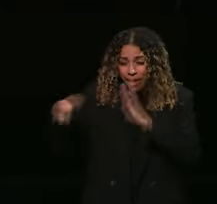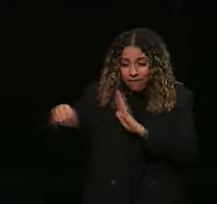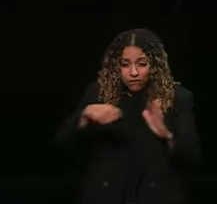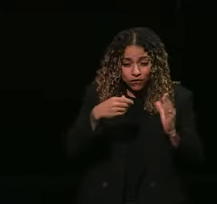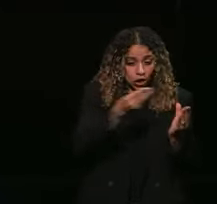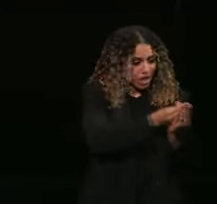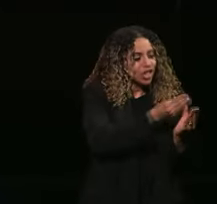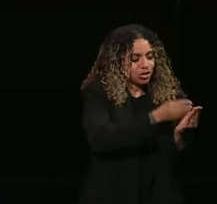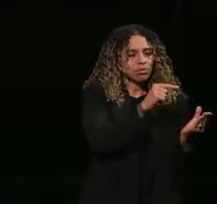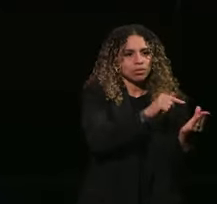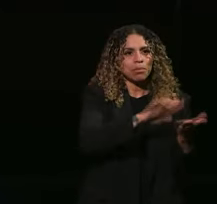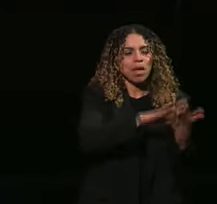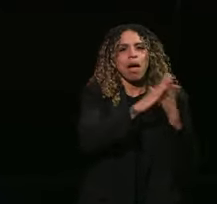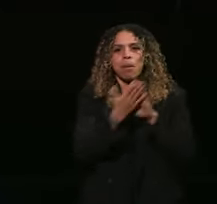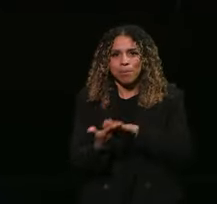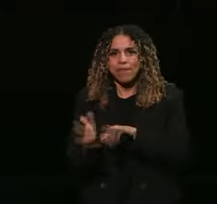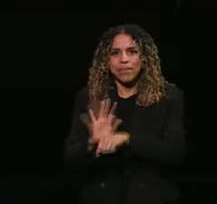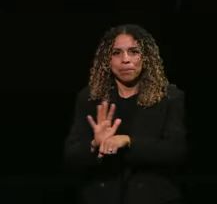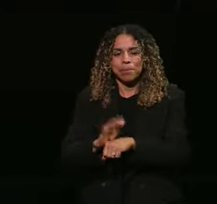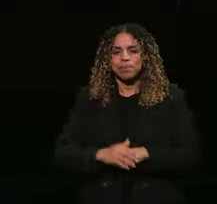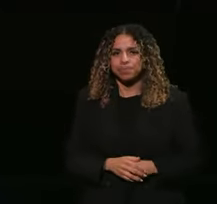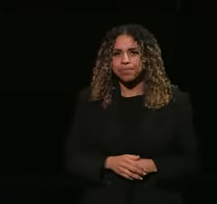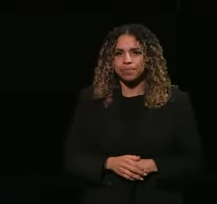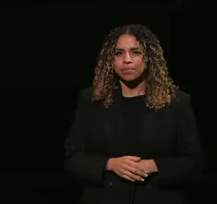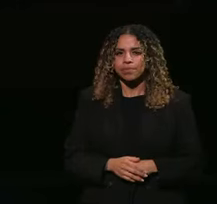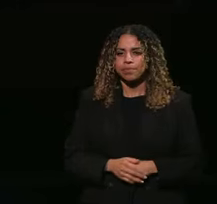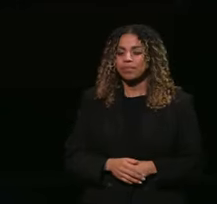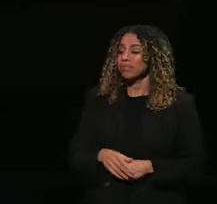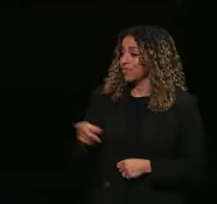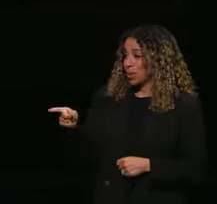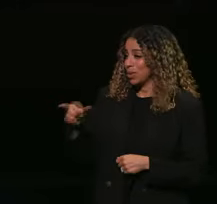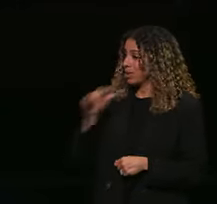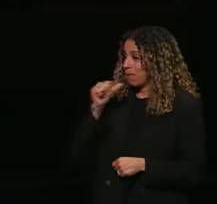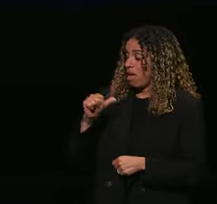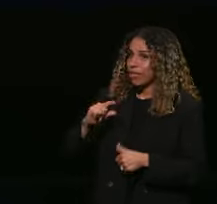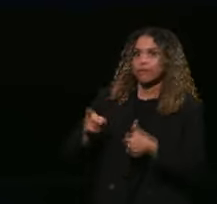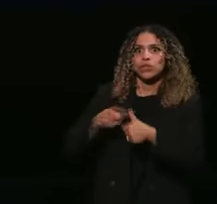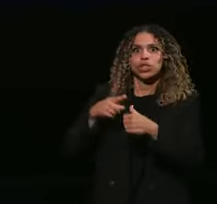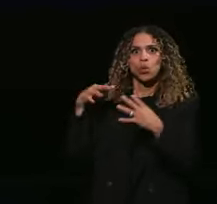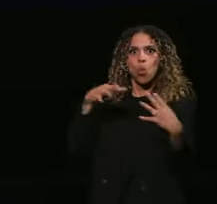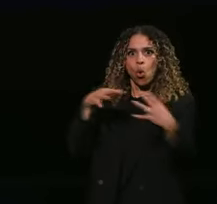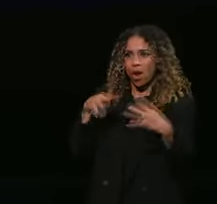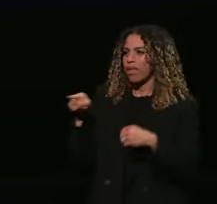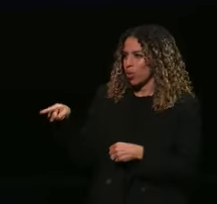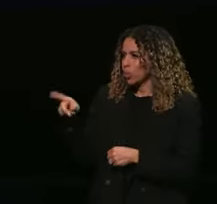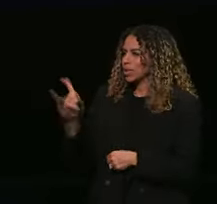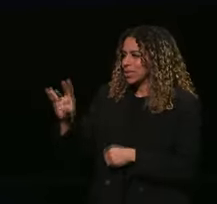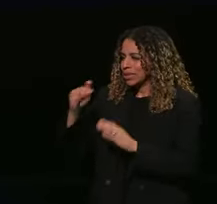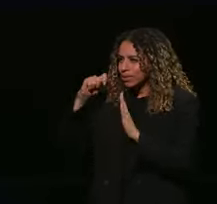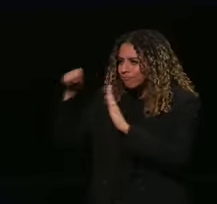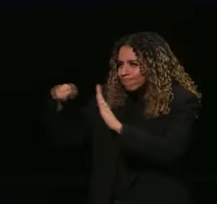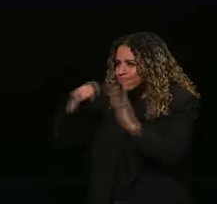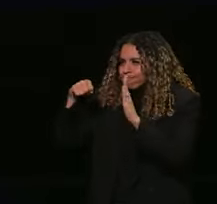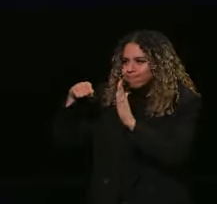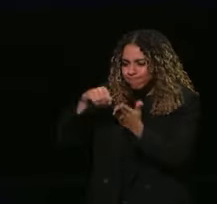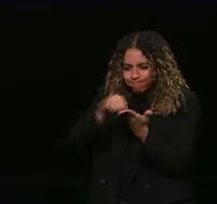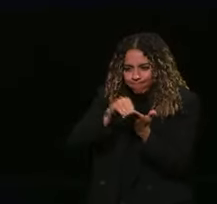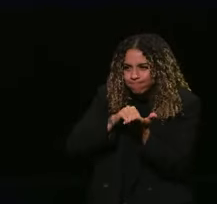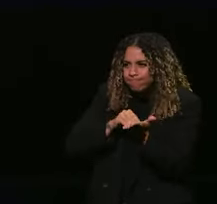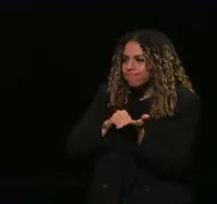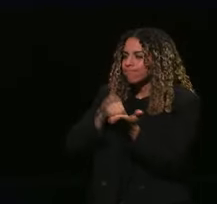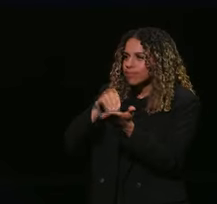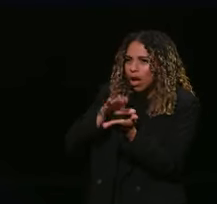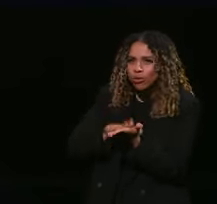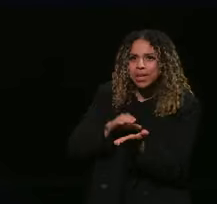And so this is not the first war that you've covered as a journalist, and in fact, it's not the first war in Ukraine that you've covered